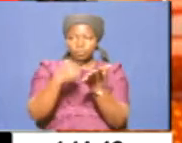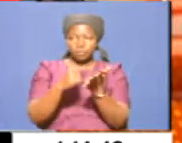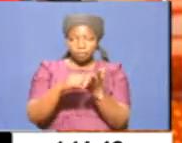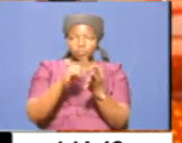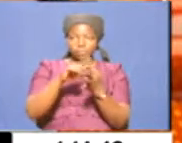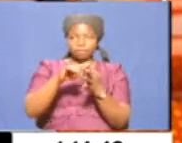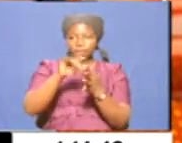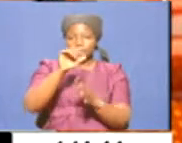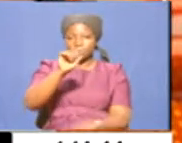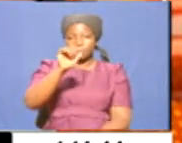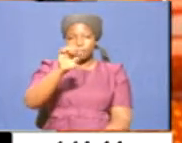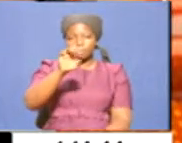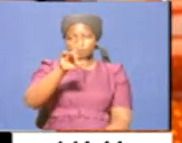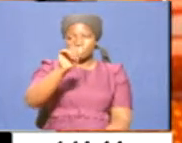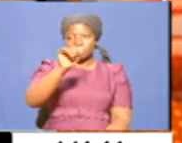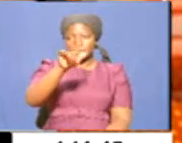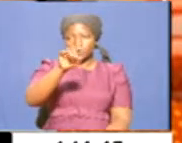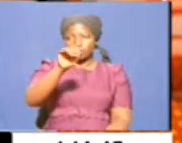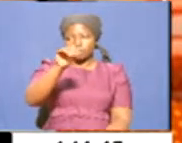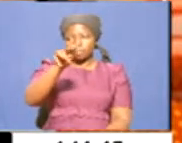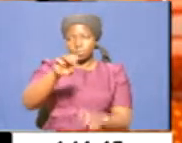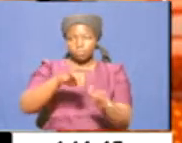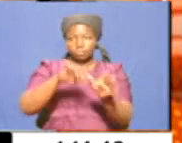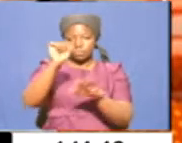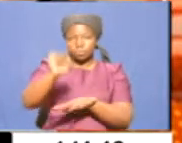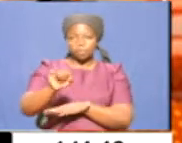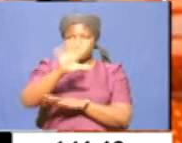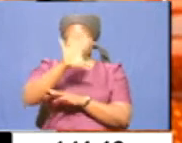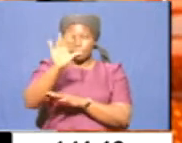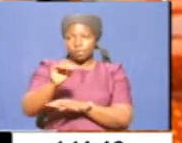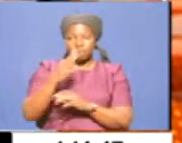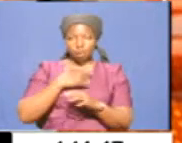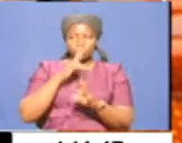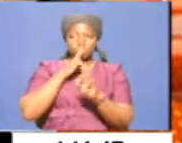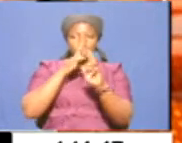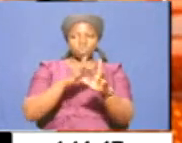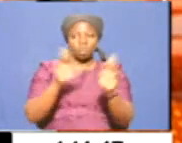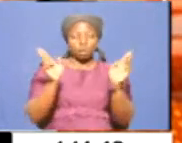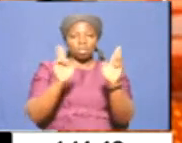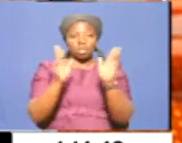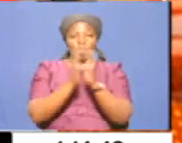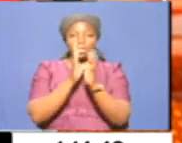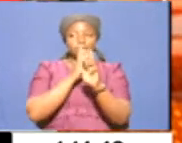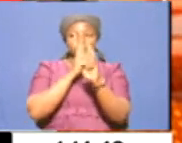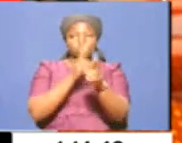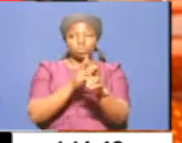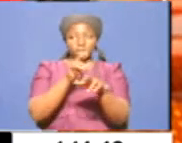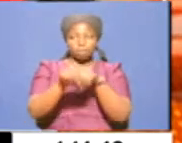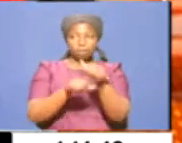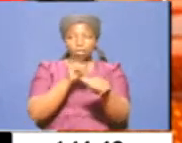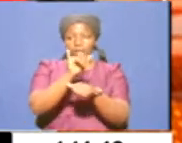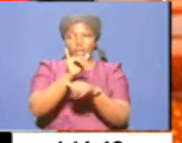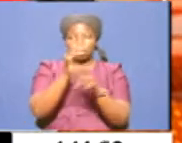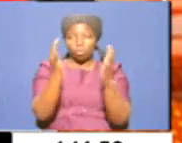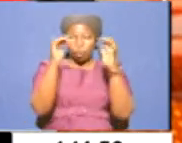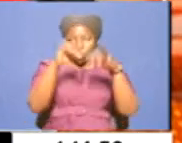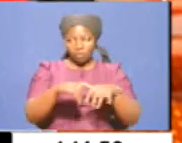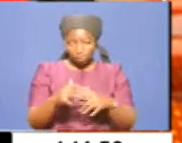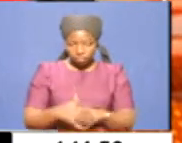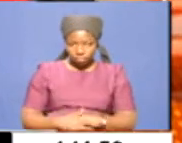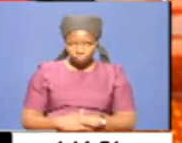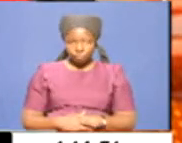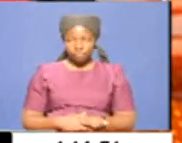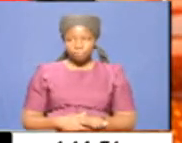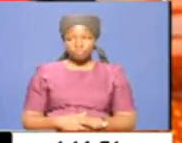South Africa. Now, our reporter Kamche Menza is on standby with the report on that particular conference. Kamche, what is the